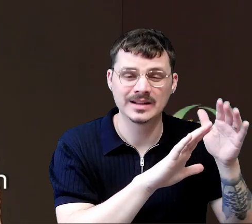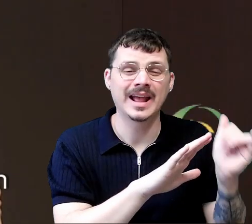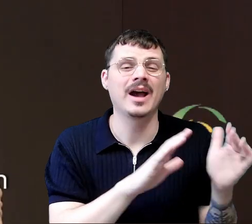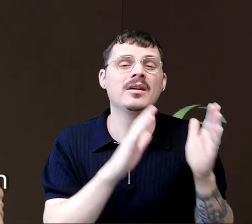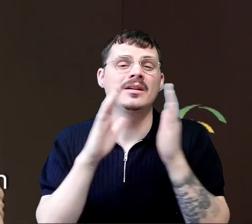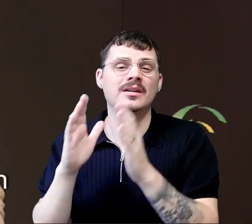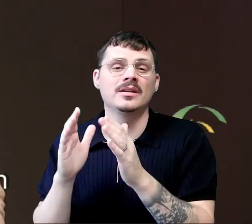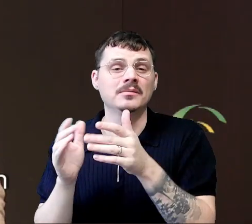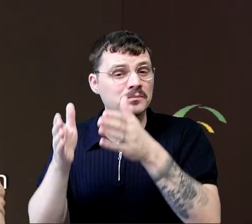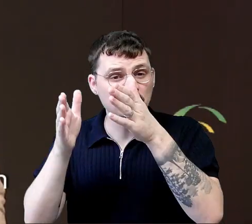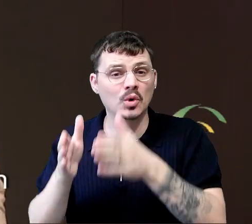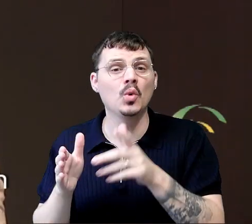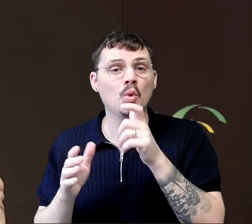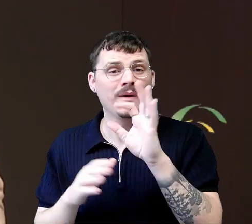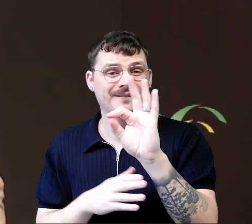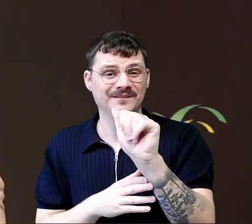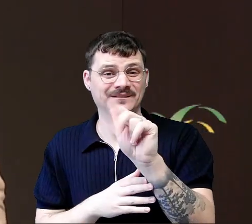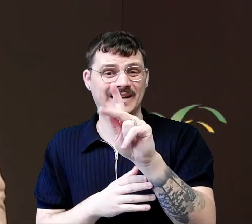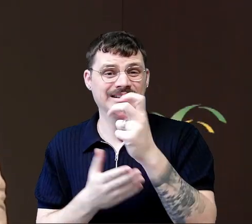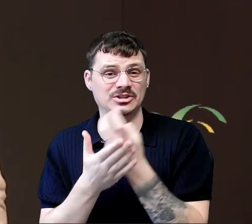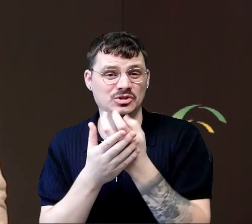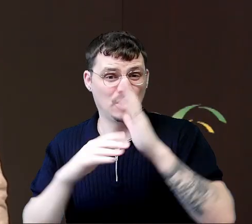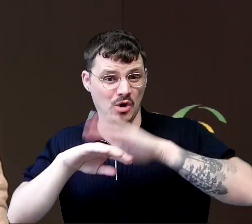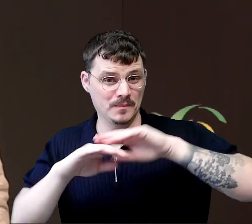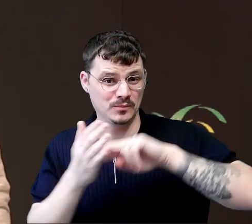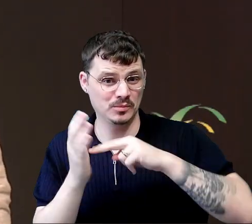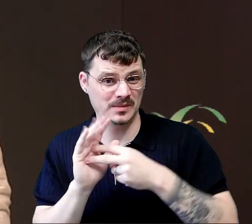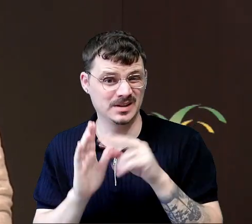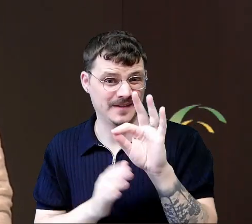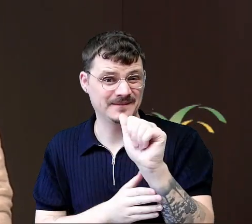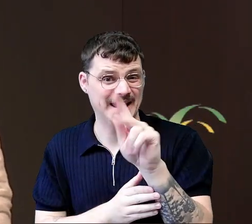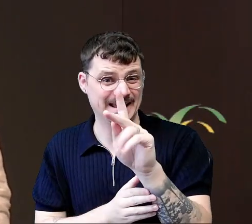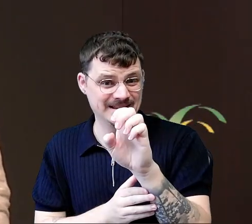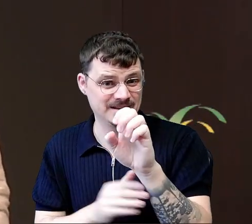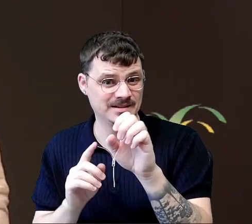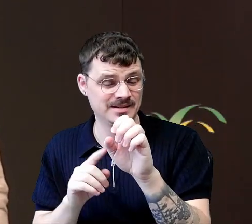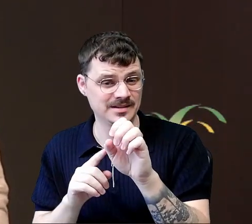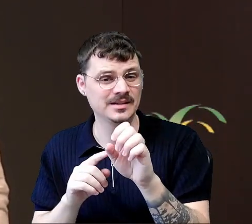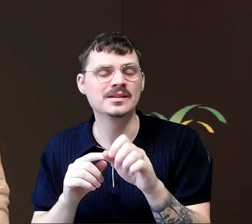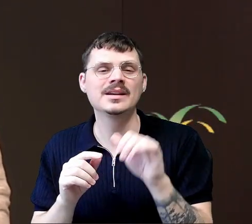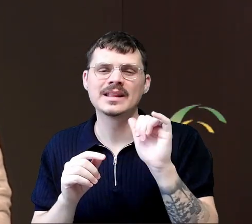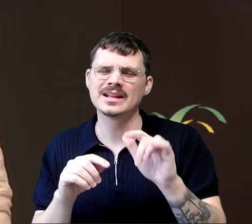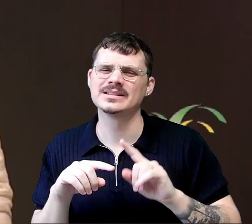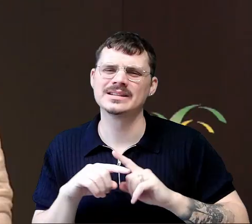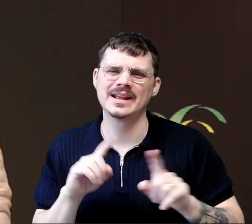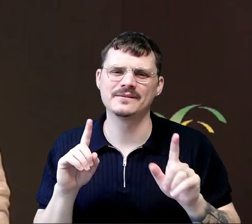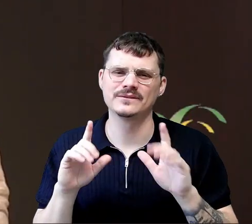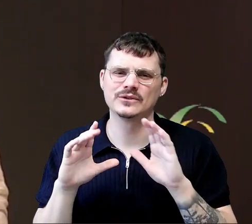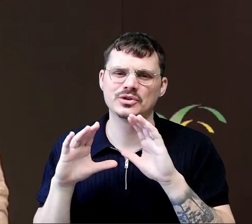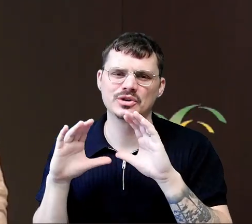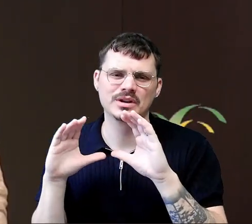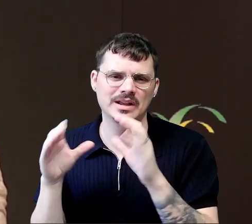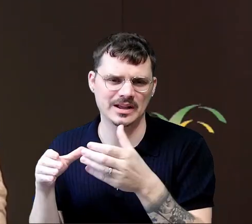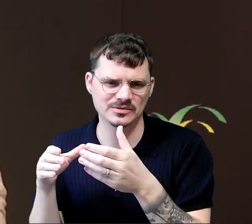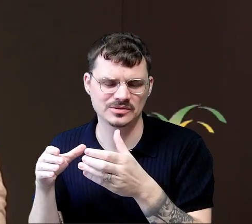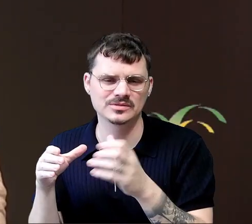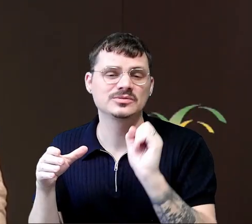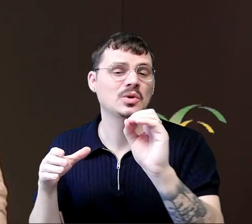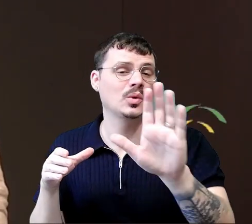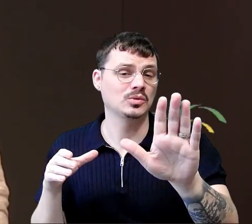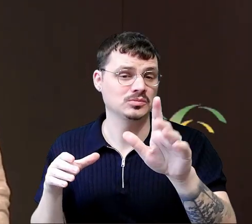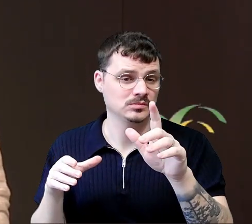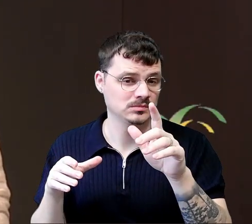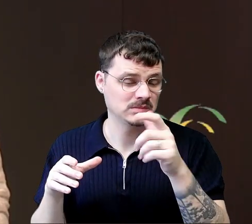However, a person who fakes seizures on purpose, that's a slightly different category. And just to make things